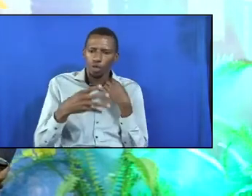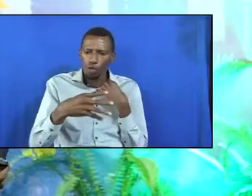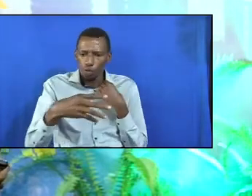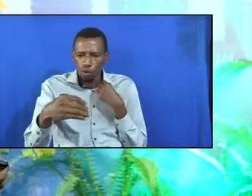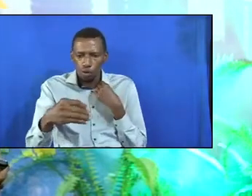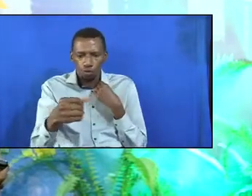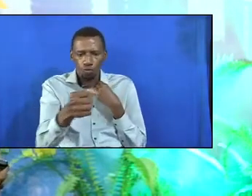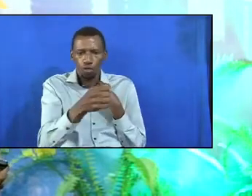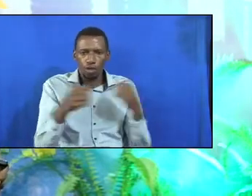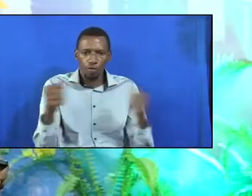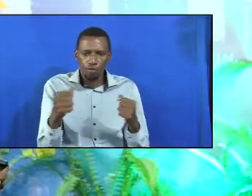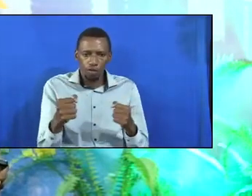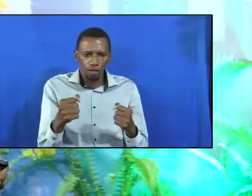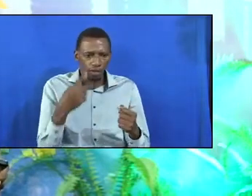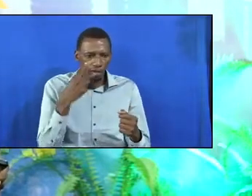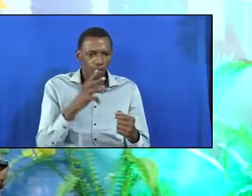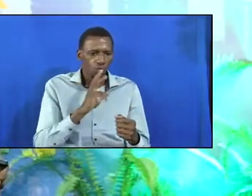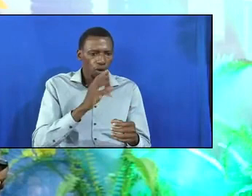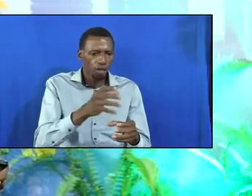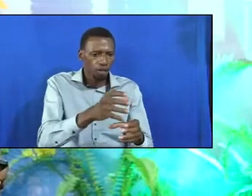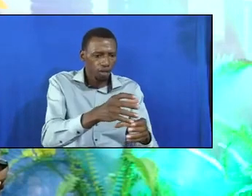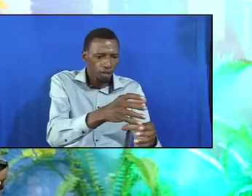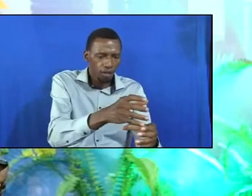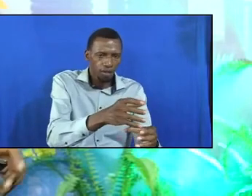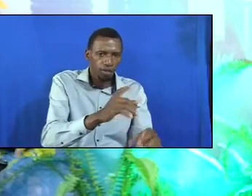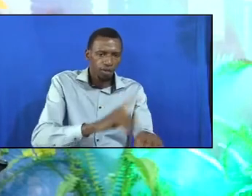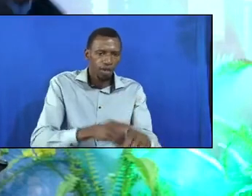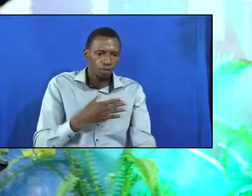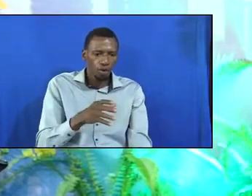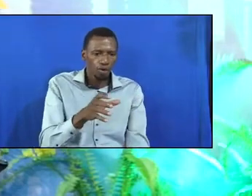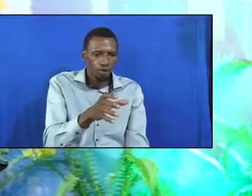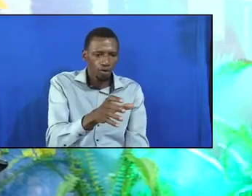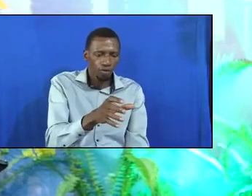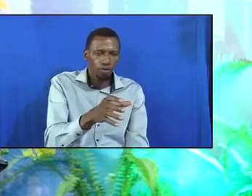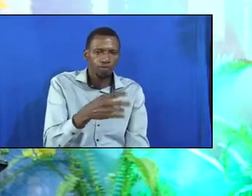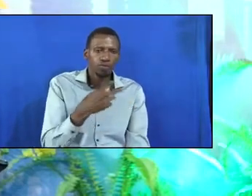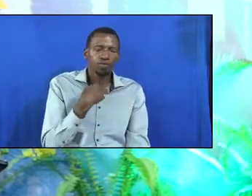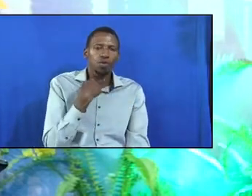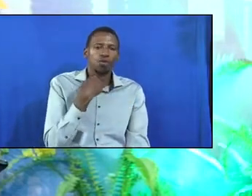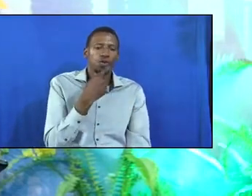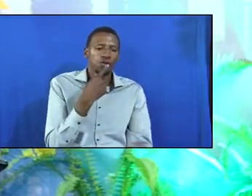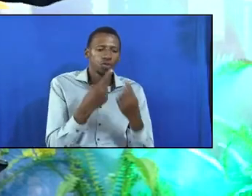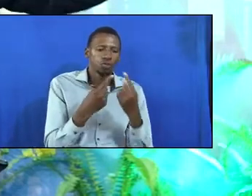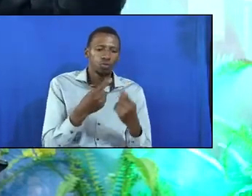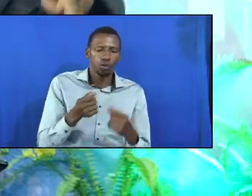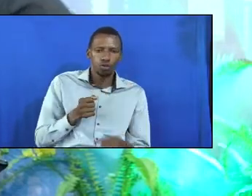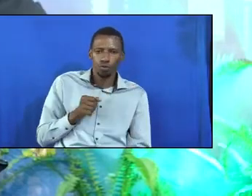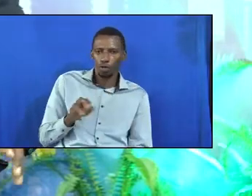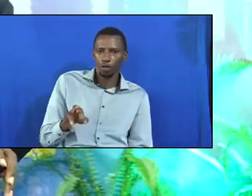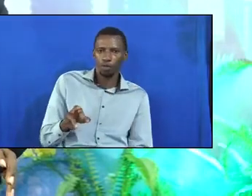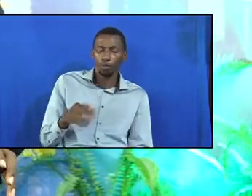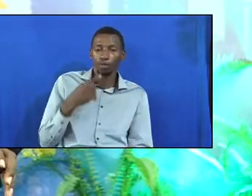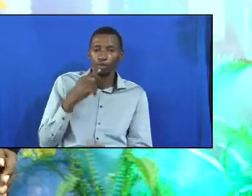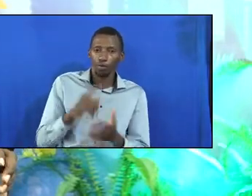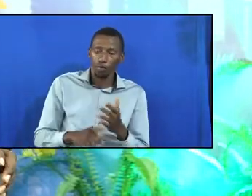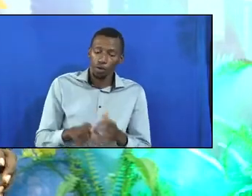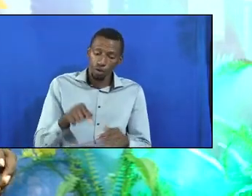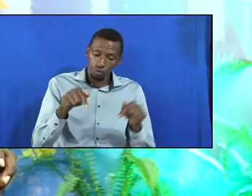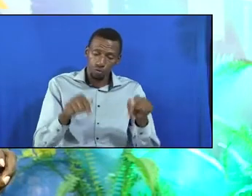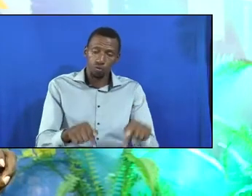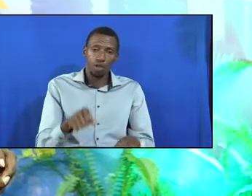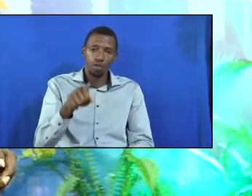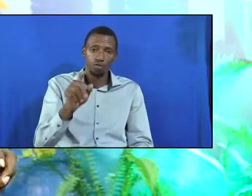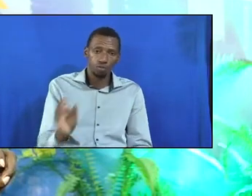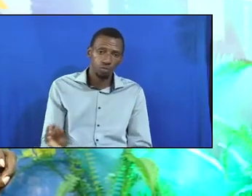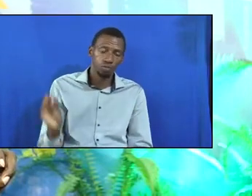She reached out for the bottle of wine, but as she does that, a voice spoke to her. Today you made a vow to God. You will